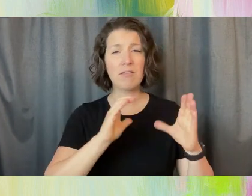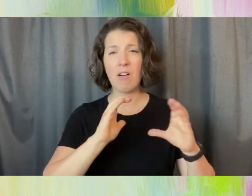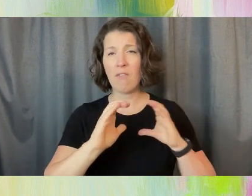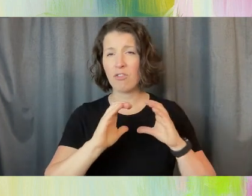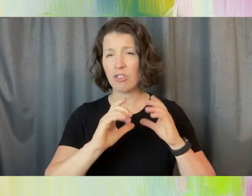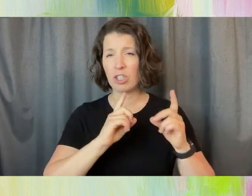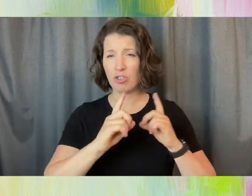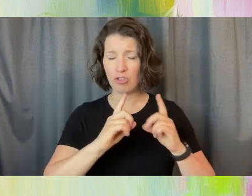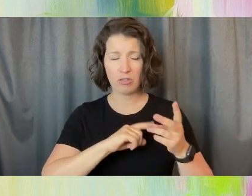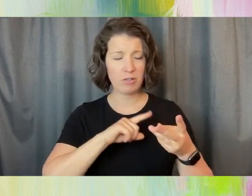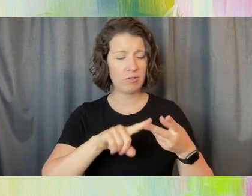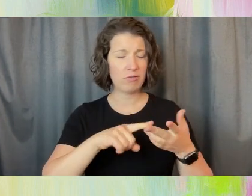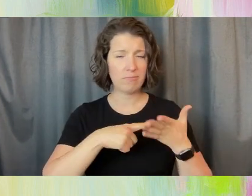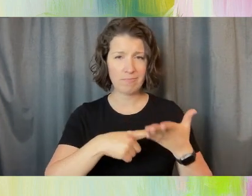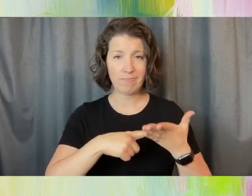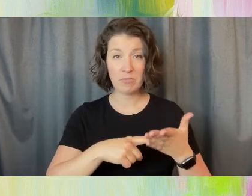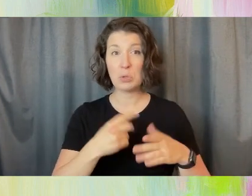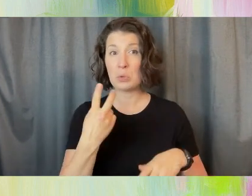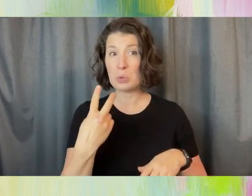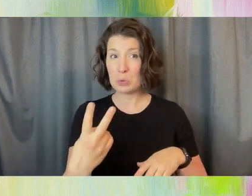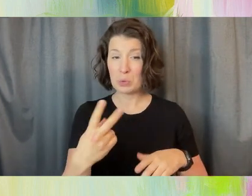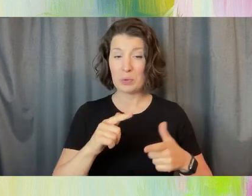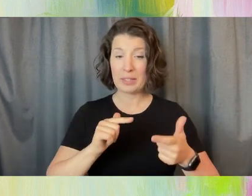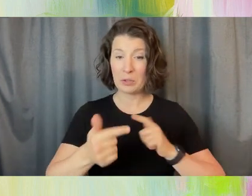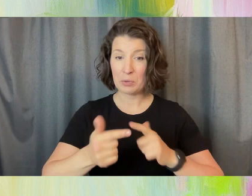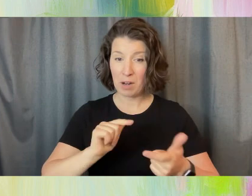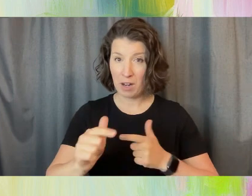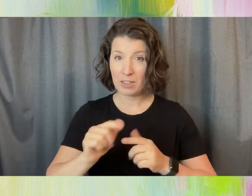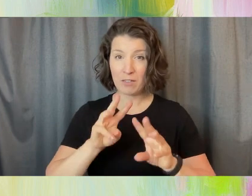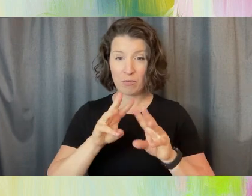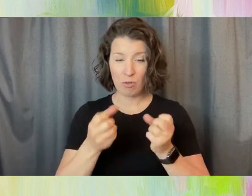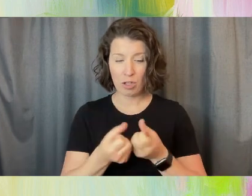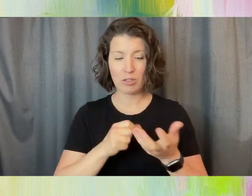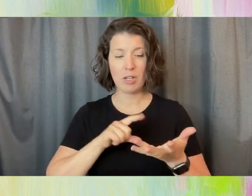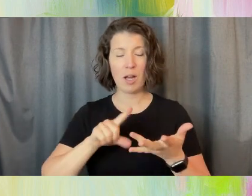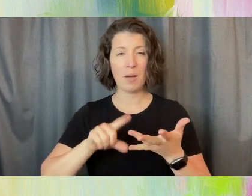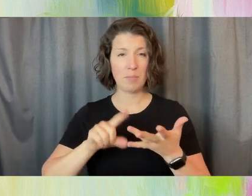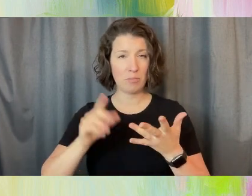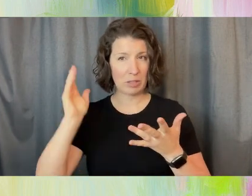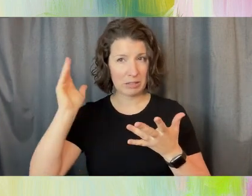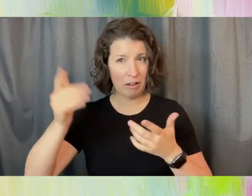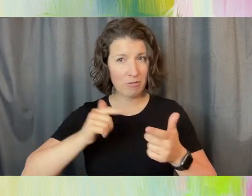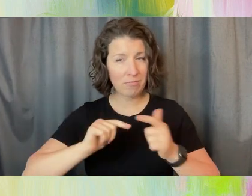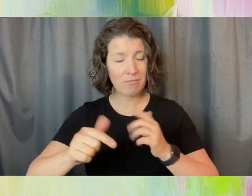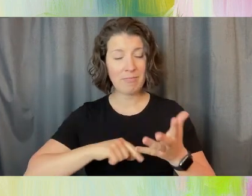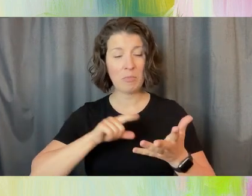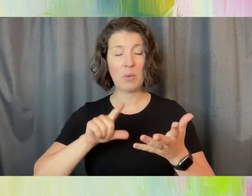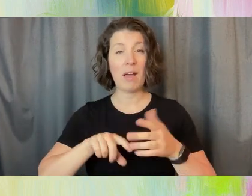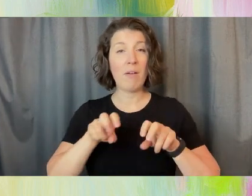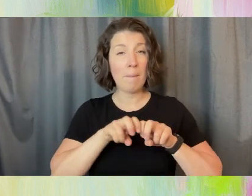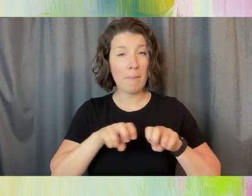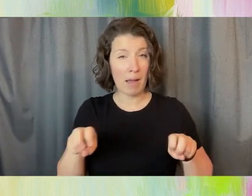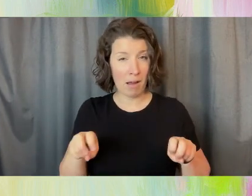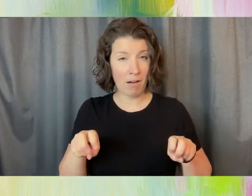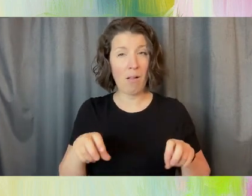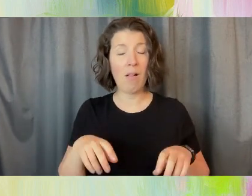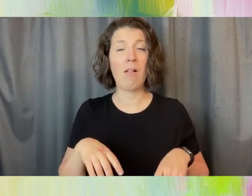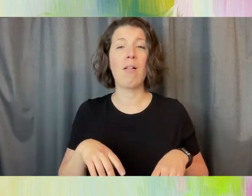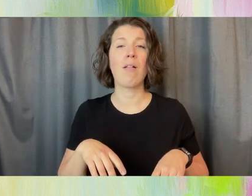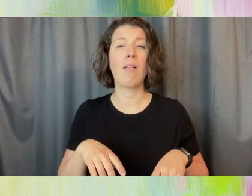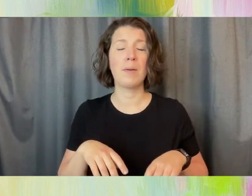workshop, 2 interactive and an interactive presentation. We have a panel. Next slide, please.